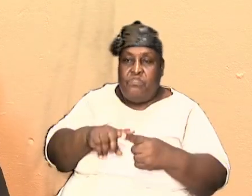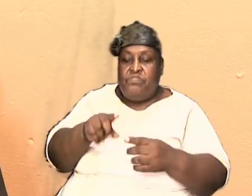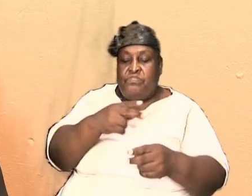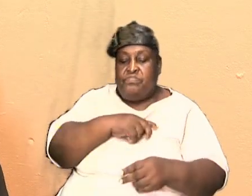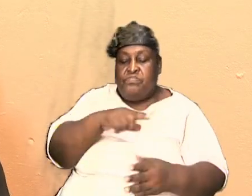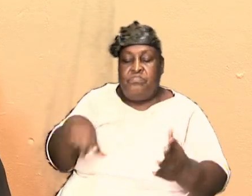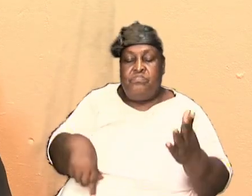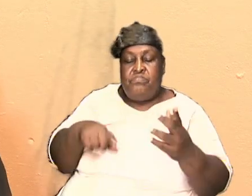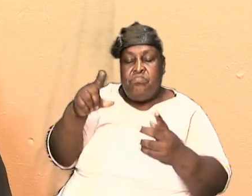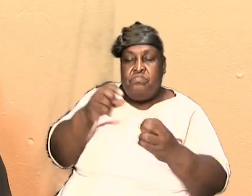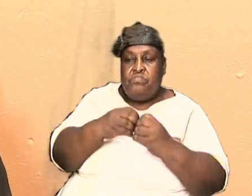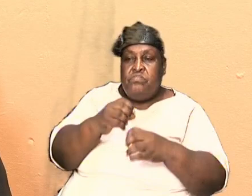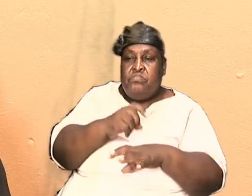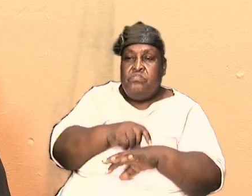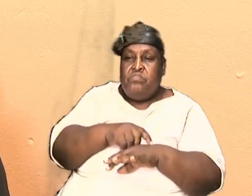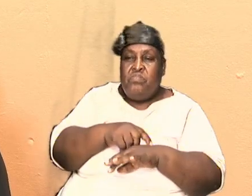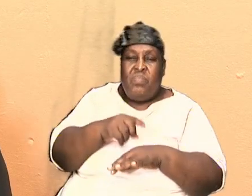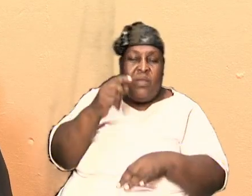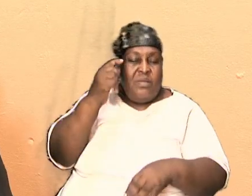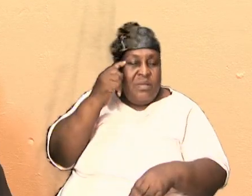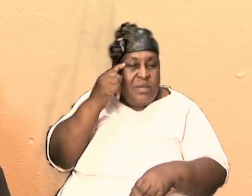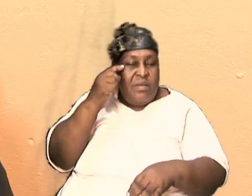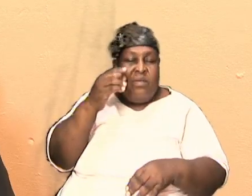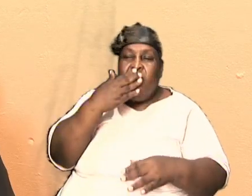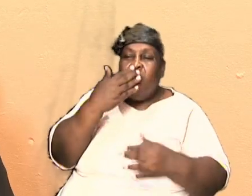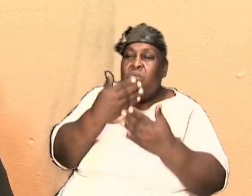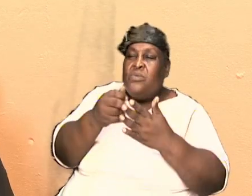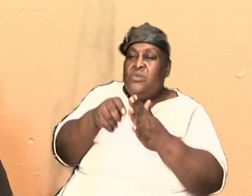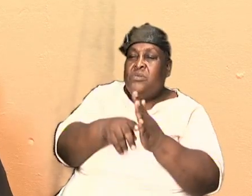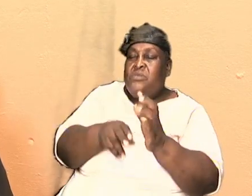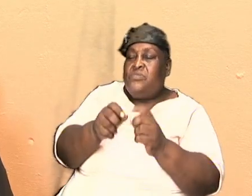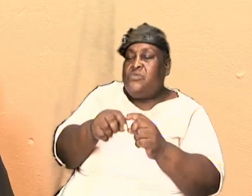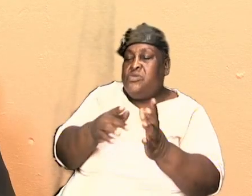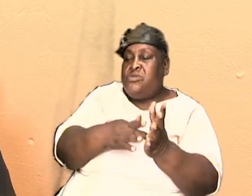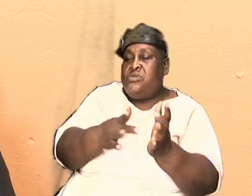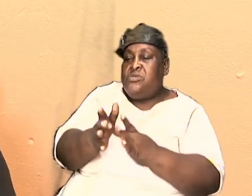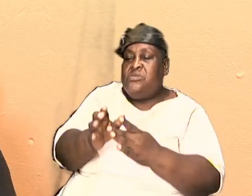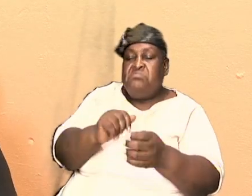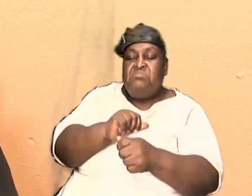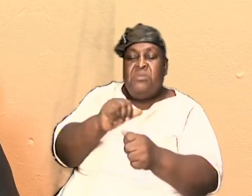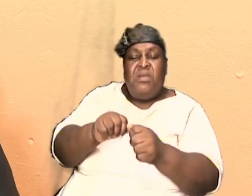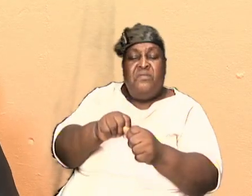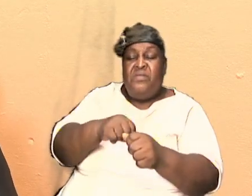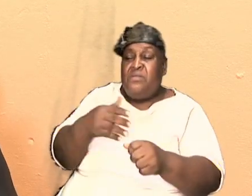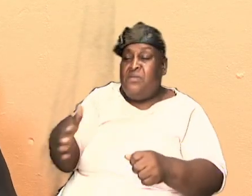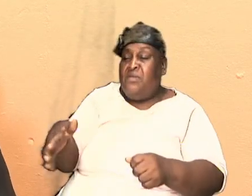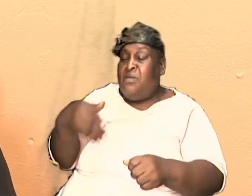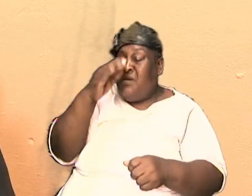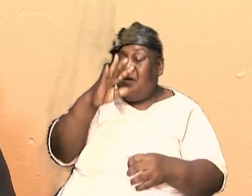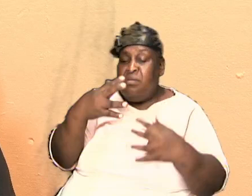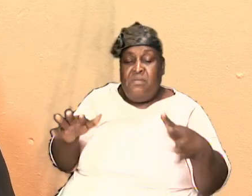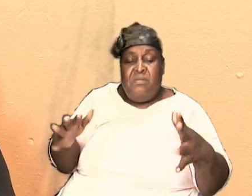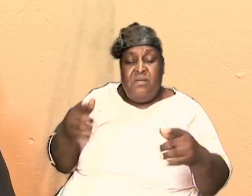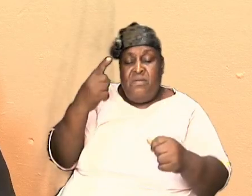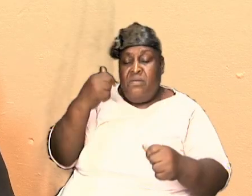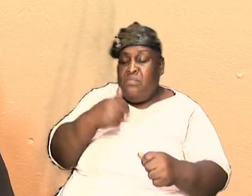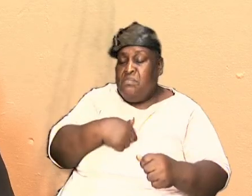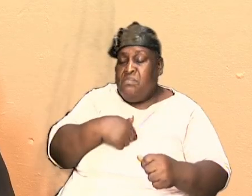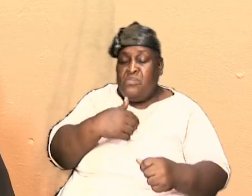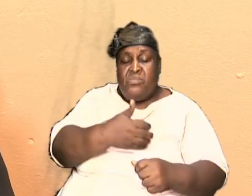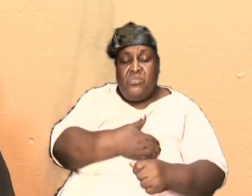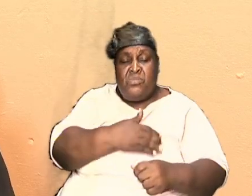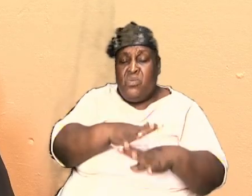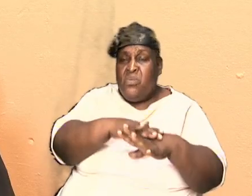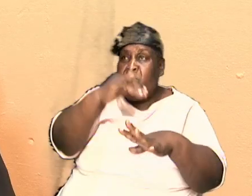time. When I think of the goodness of Jesus and all that he has done for me, you know, my soul cries out,